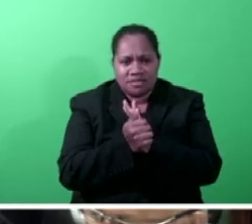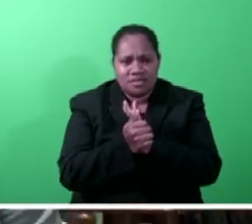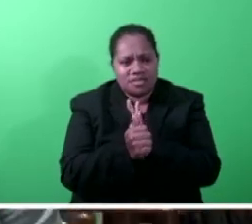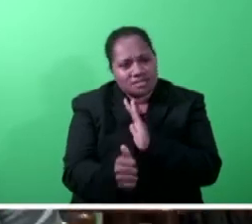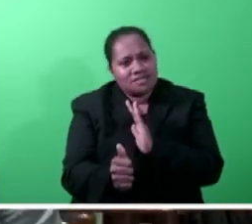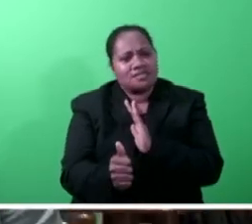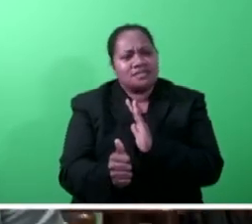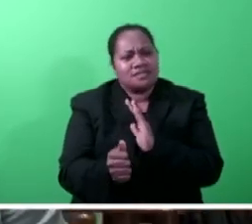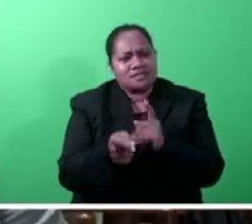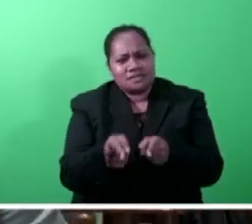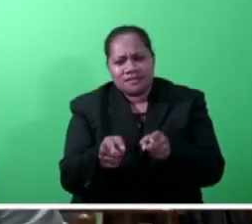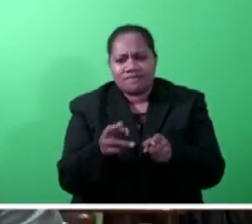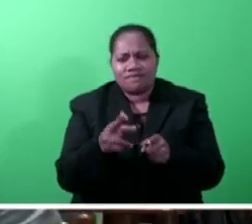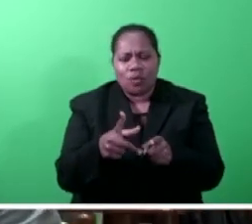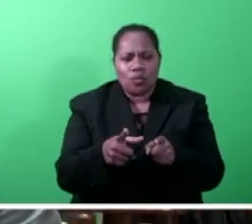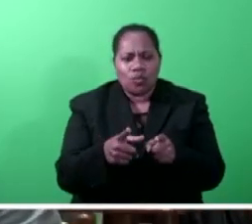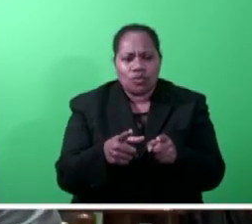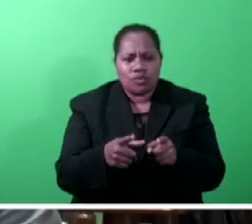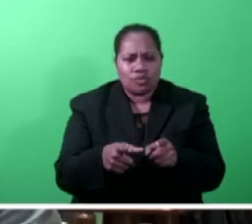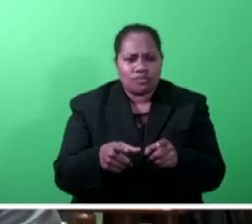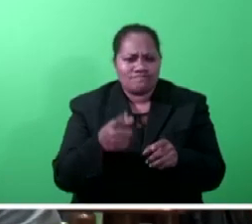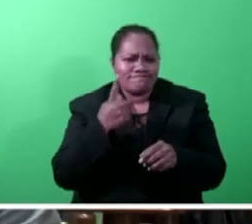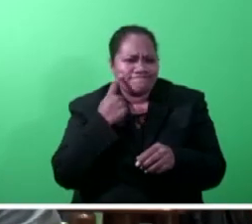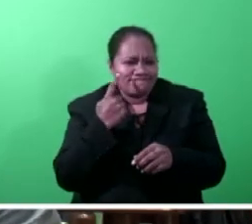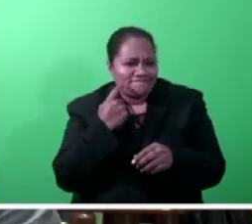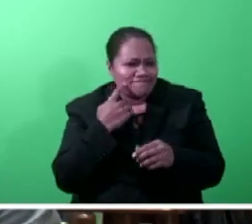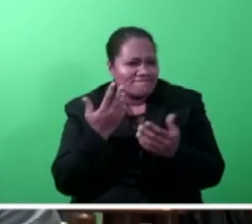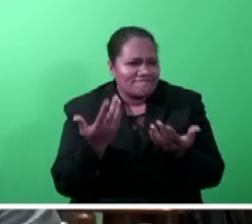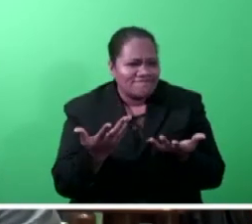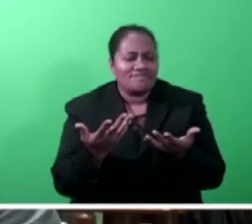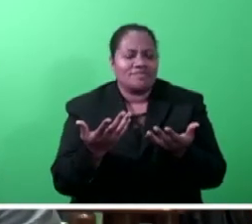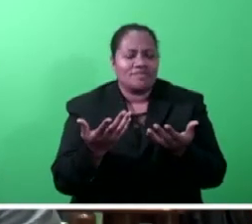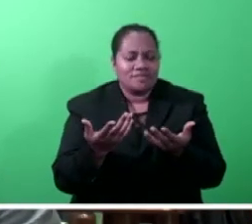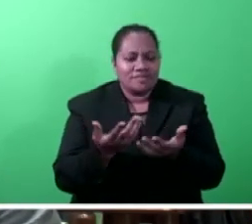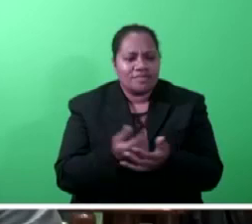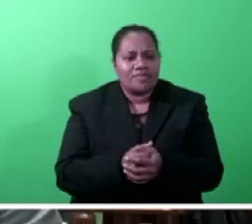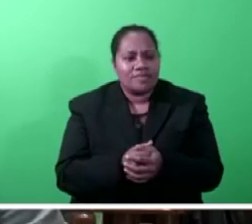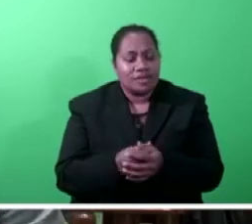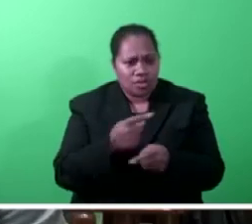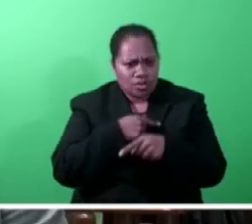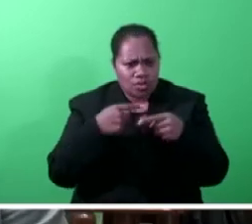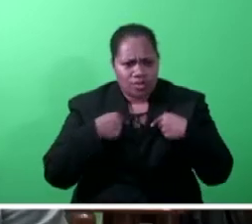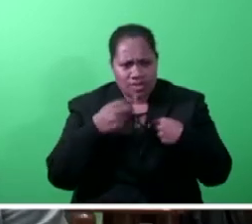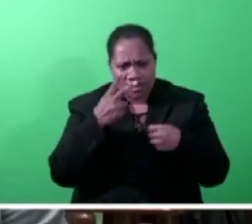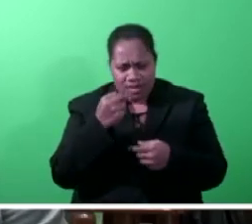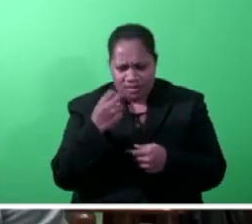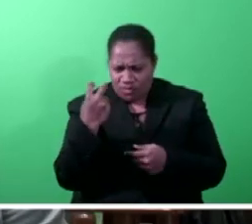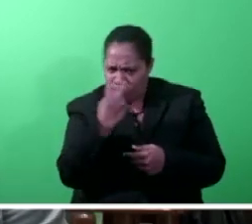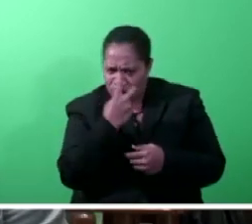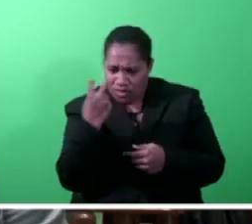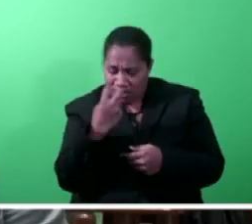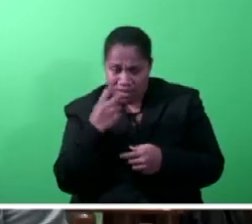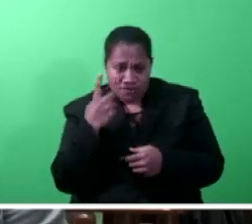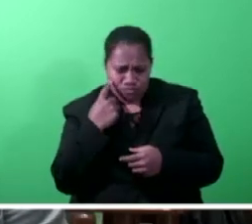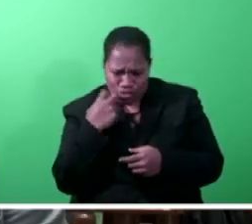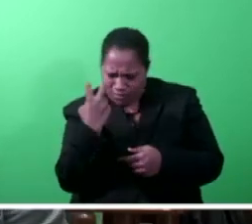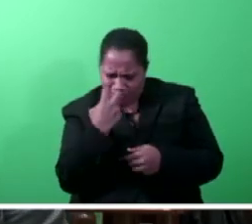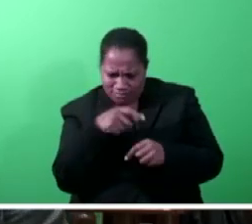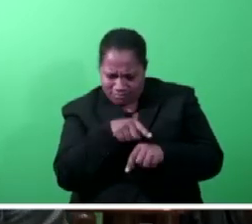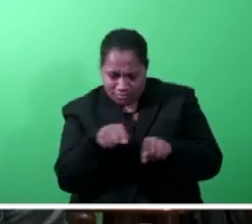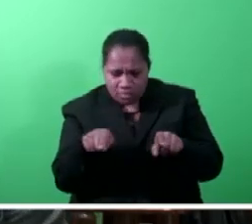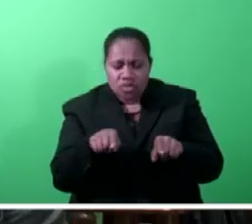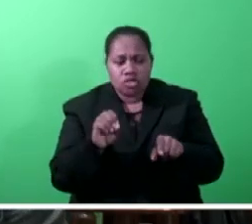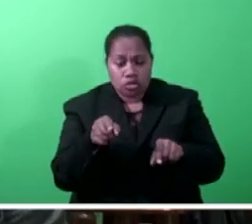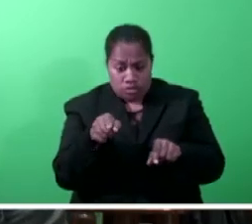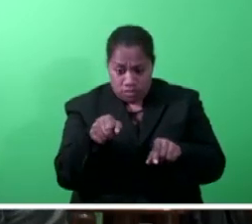is the key tool that we use to try to make sure that people that we can monitor flooding. As part of that Met